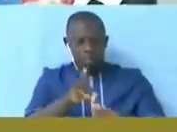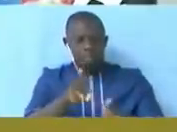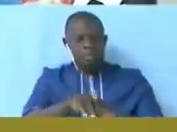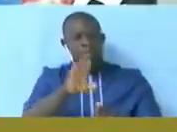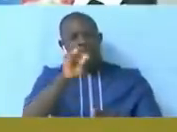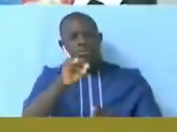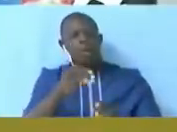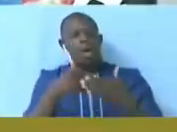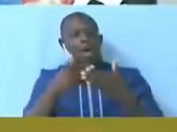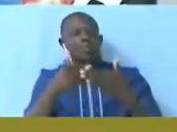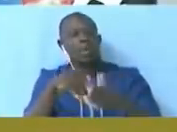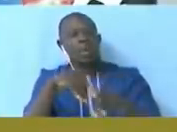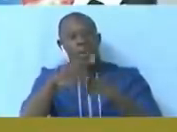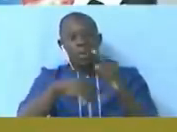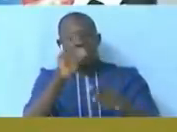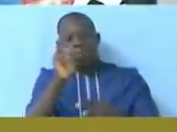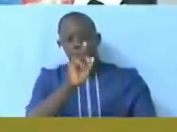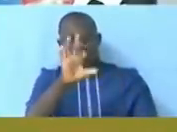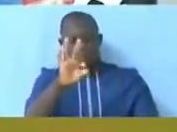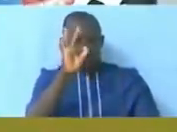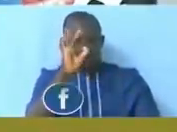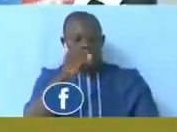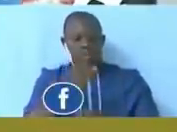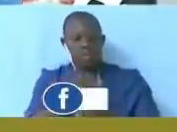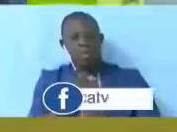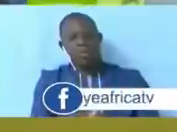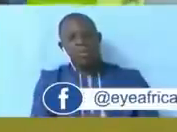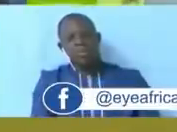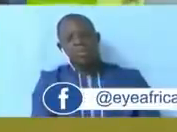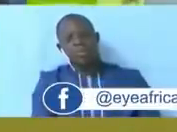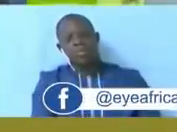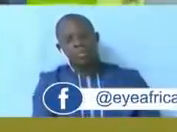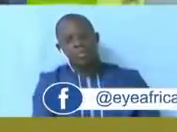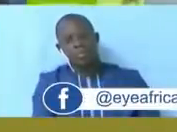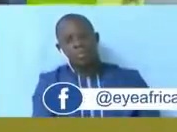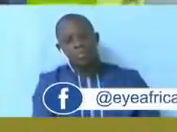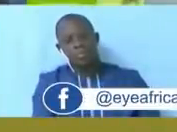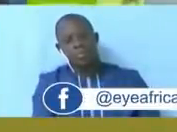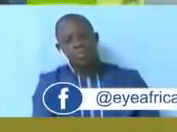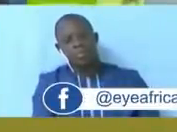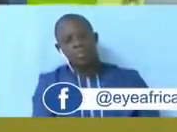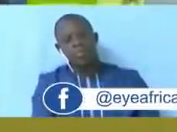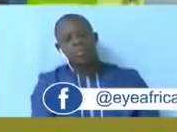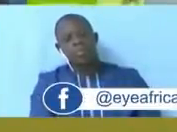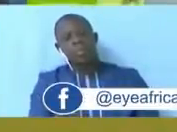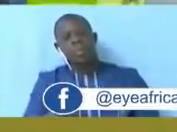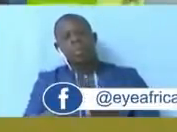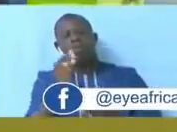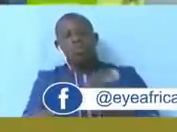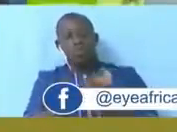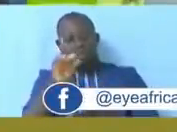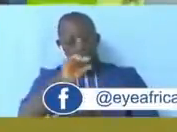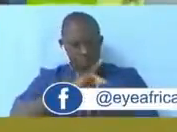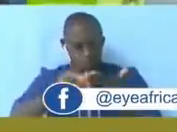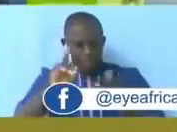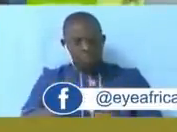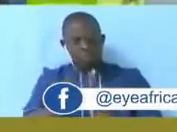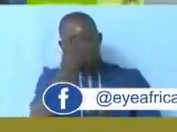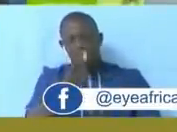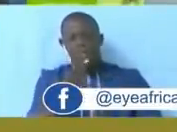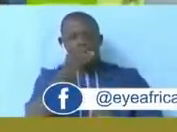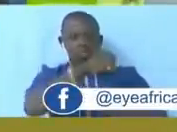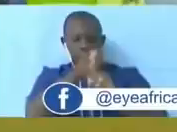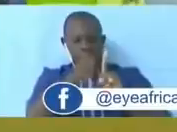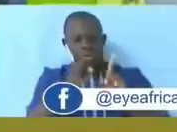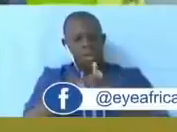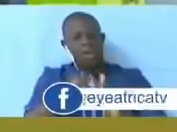luami lota fo e wo sembo dilal ban priya wo keban. That statutory provision was provided only for situations, and the power